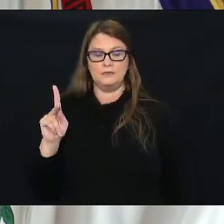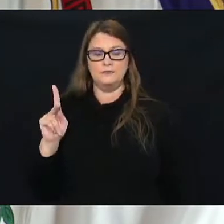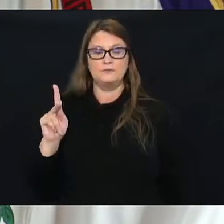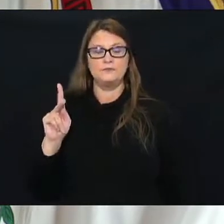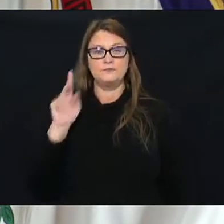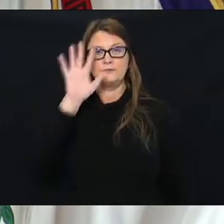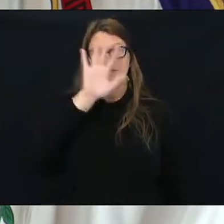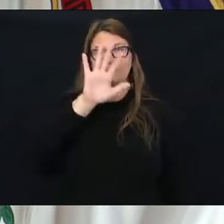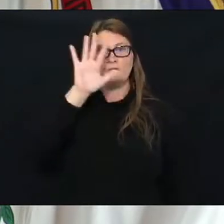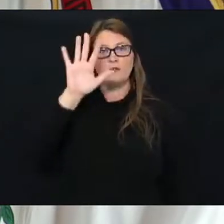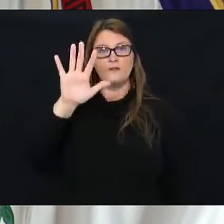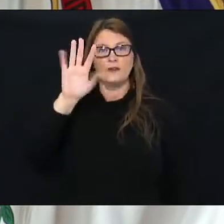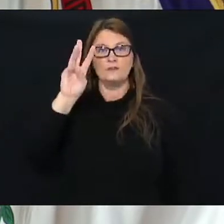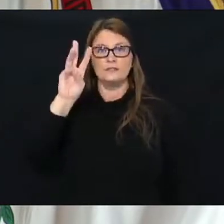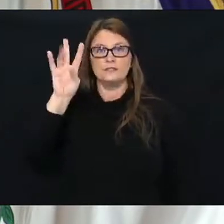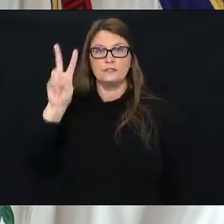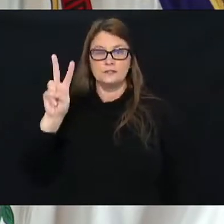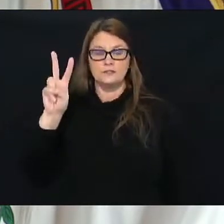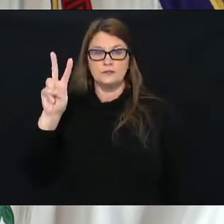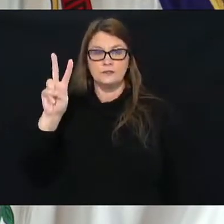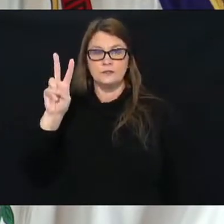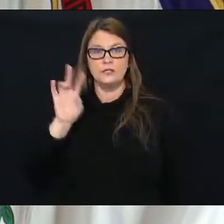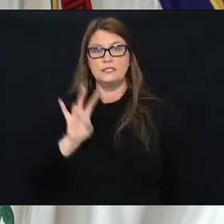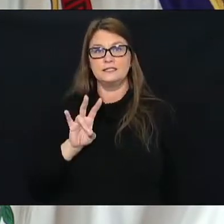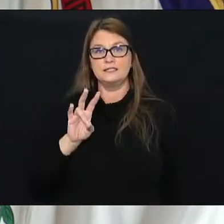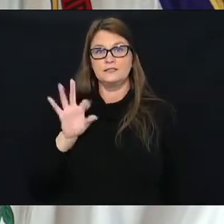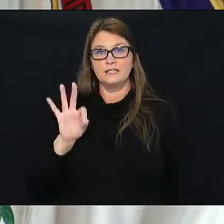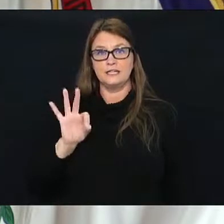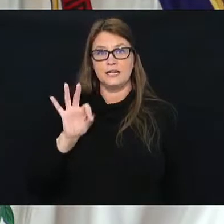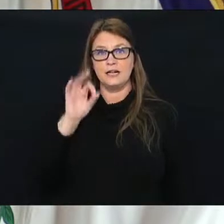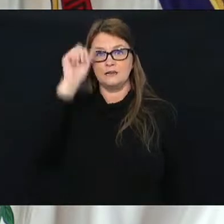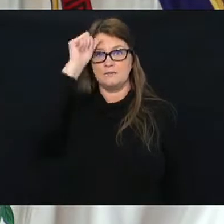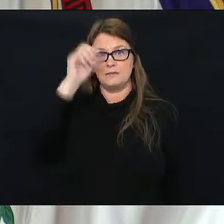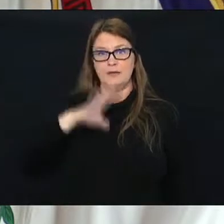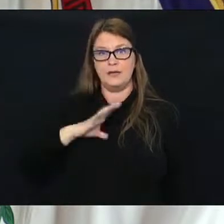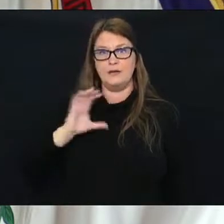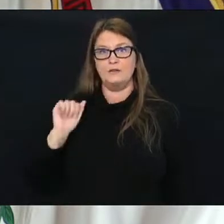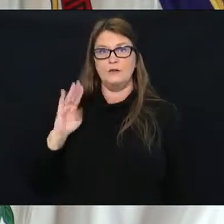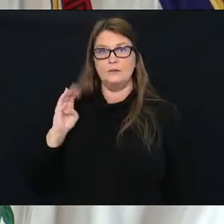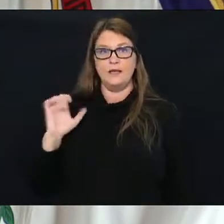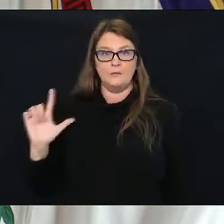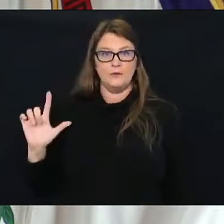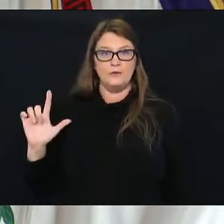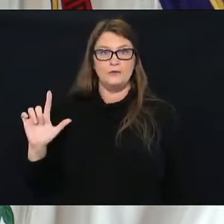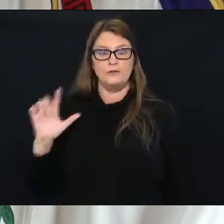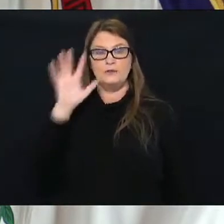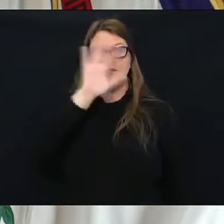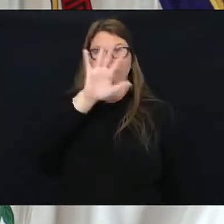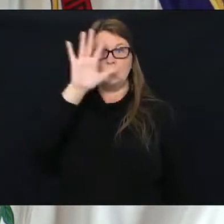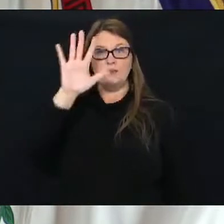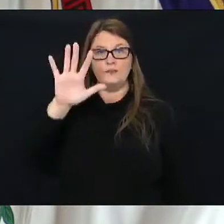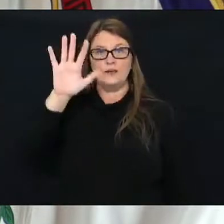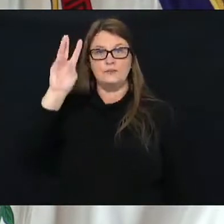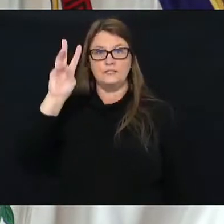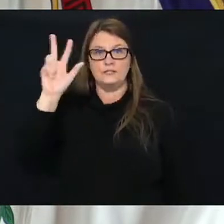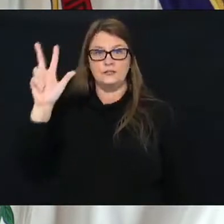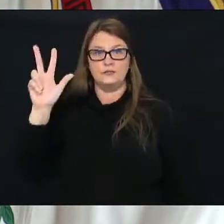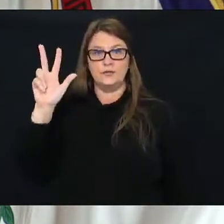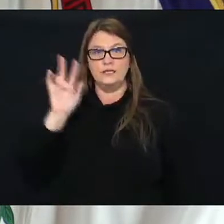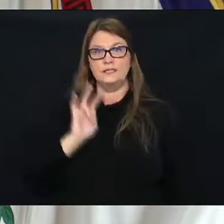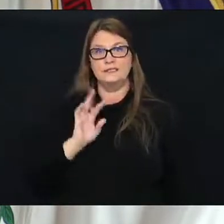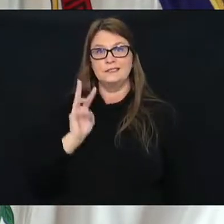The 5,562nd death, a 79-year-old male from Cabell County. The 5,563rd death,